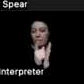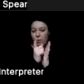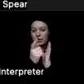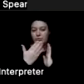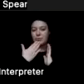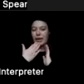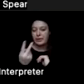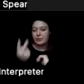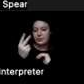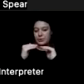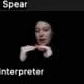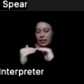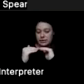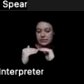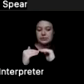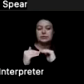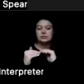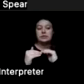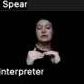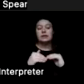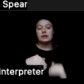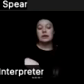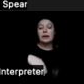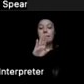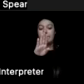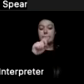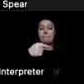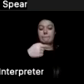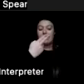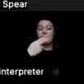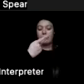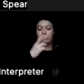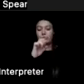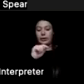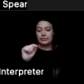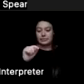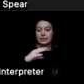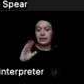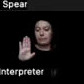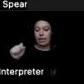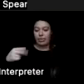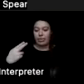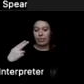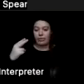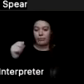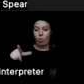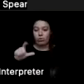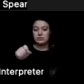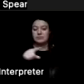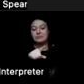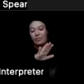colleagues, Professor Beth Pruitt and Professor Kathy Foltz here at UC Santa Barbara, for some of the materials that they've shared for